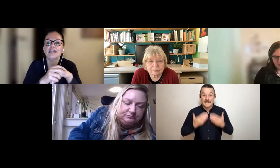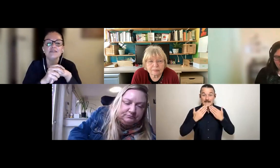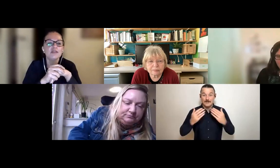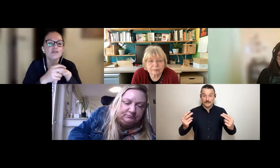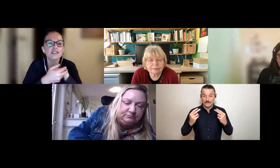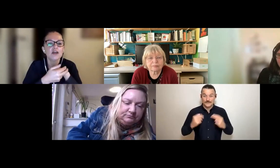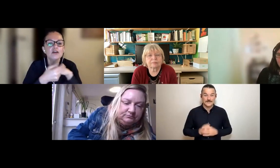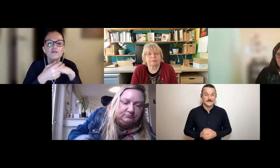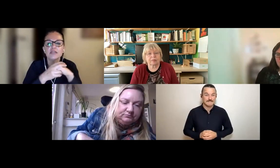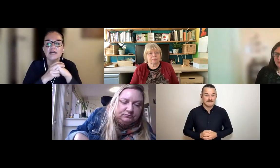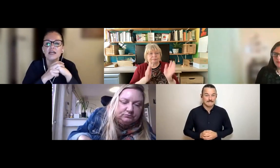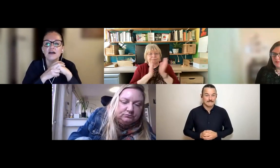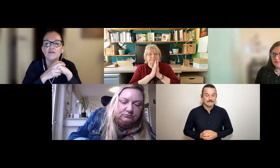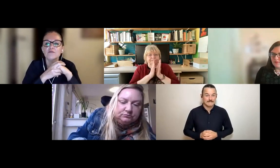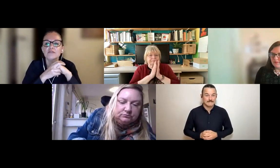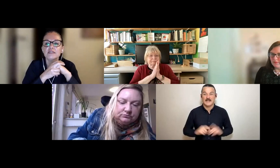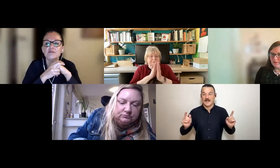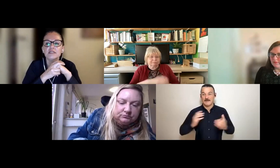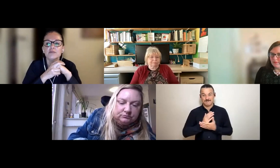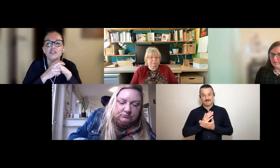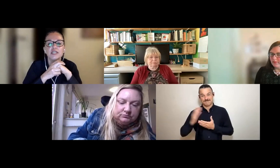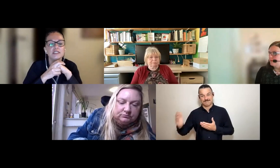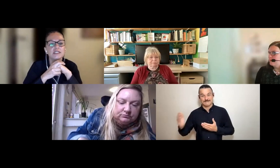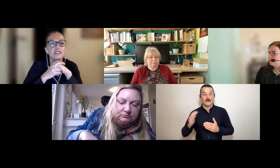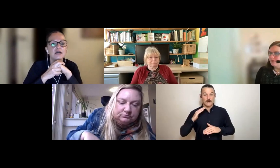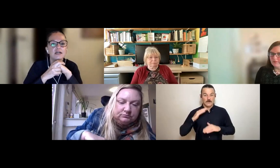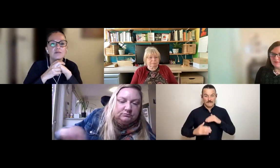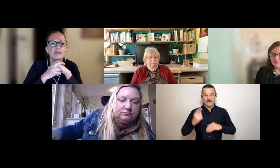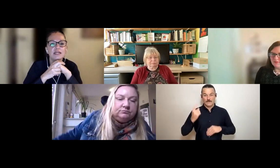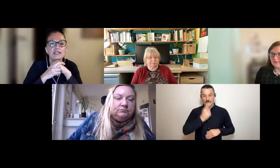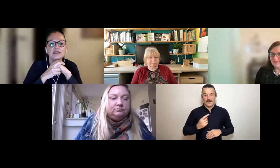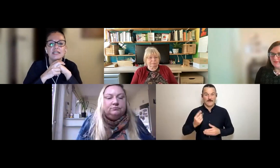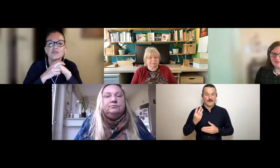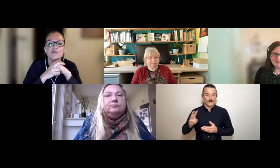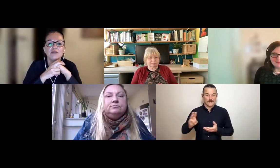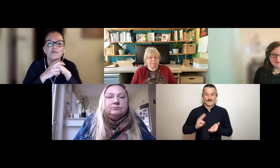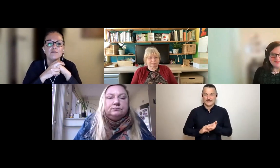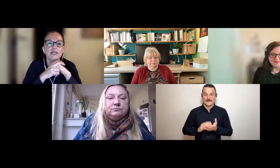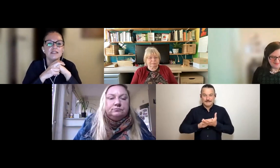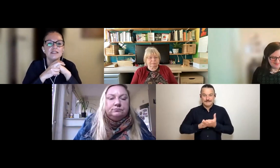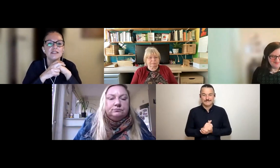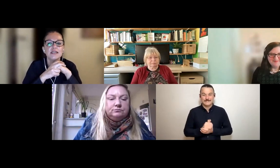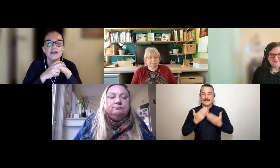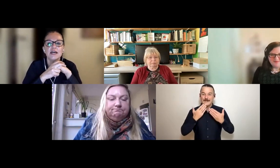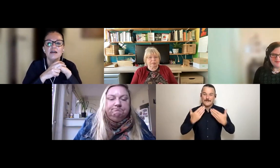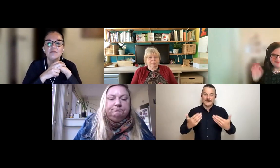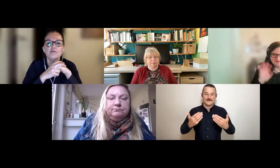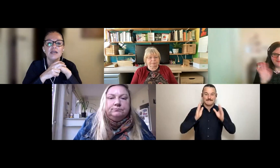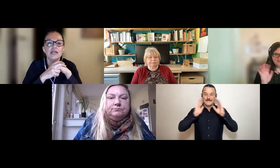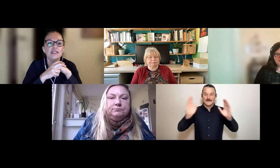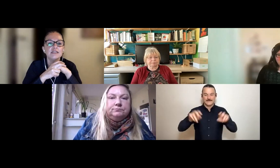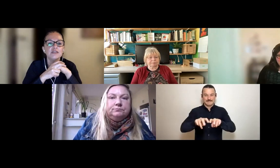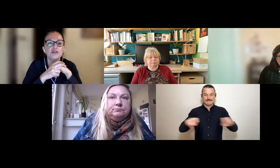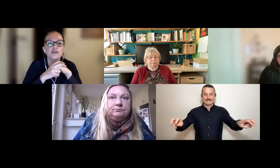and you've given us over an hour and a half. Really, really appreciate it. Um, and thanks to our wonderful panelists. Um,